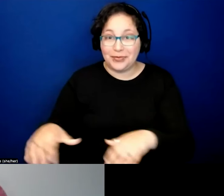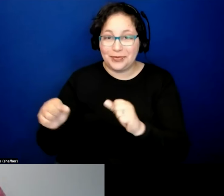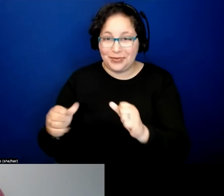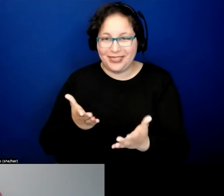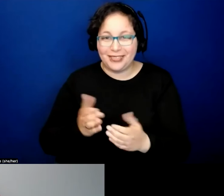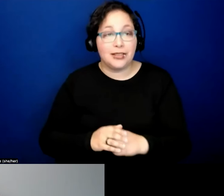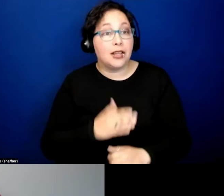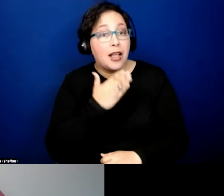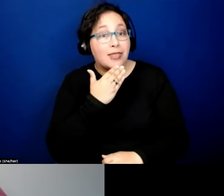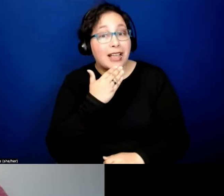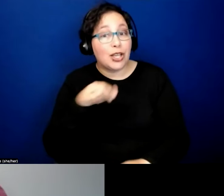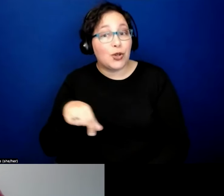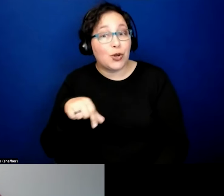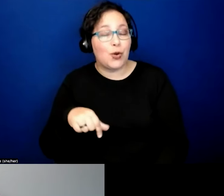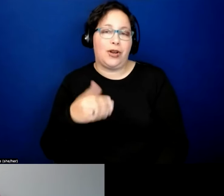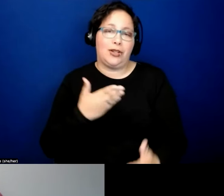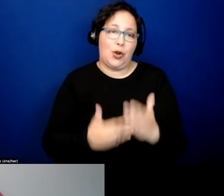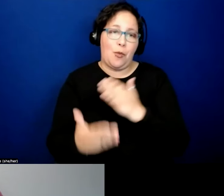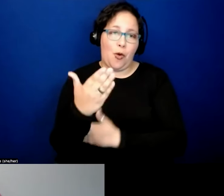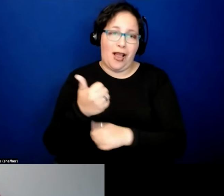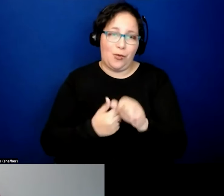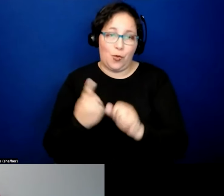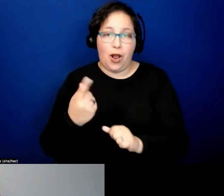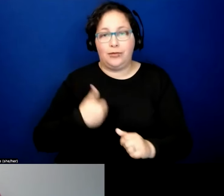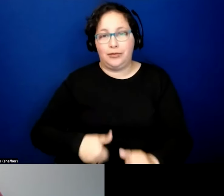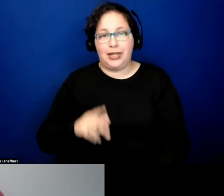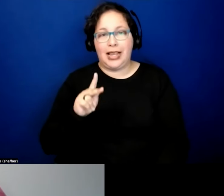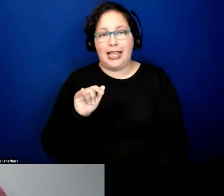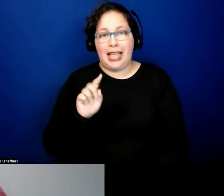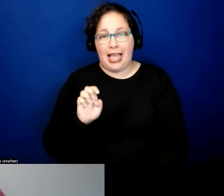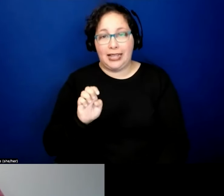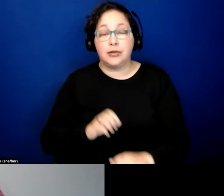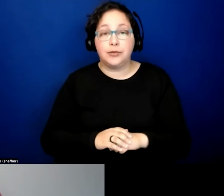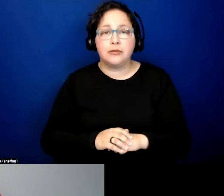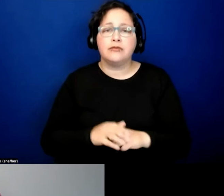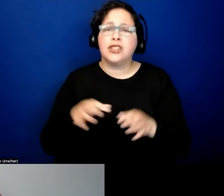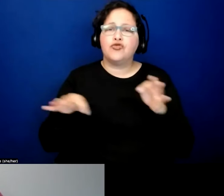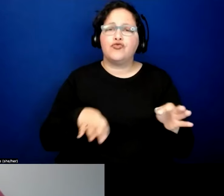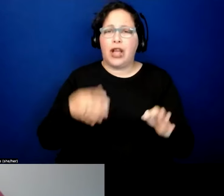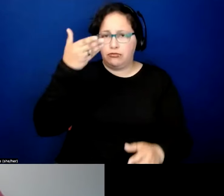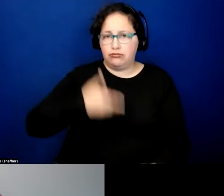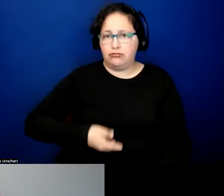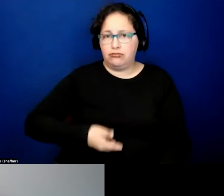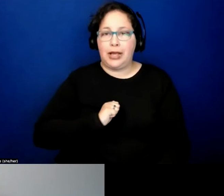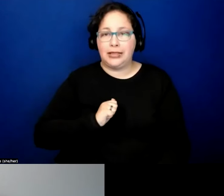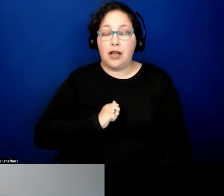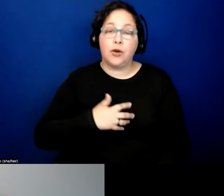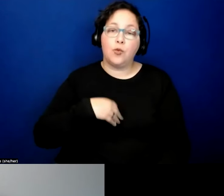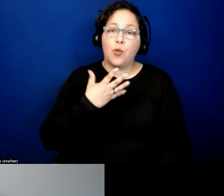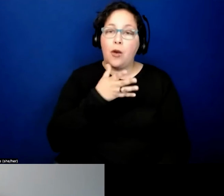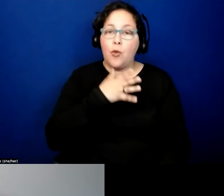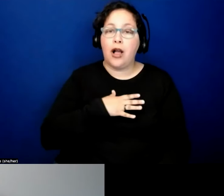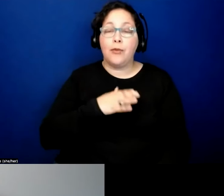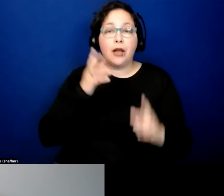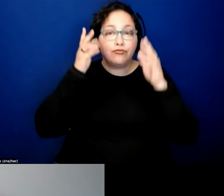Thank you, Q, and good morning, everyone. I'm Kate, and to provide a description of myself, I am a white woman with short pink